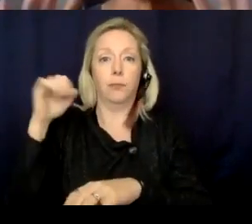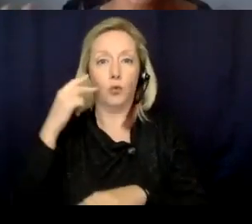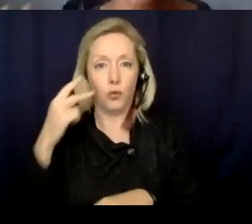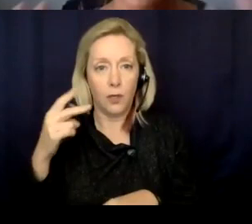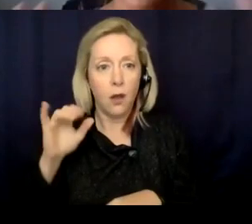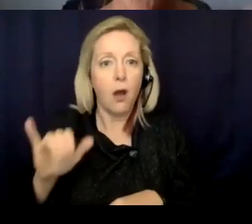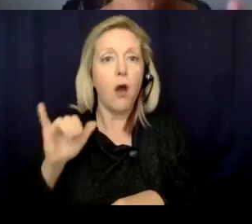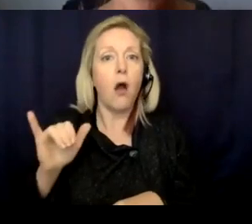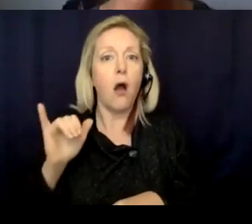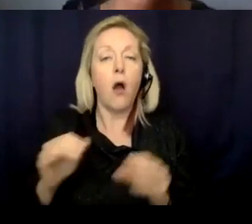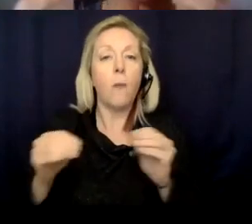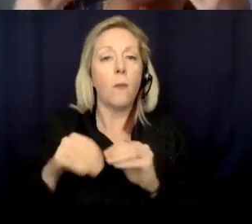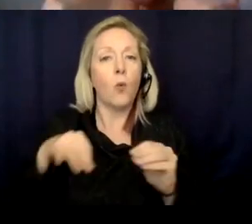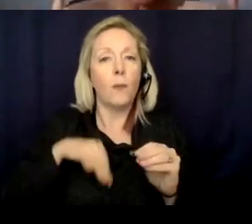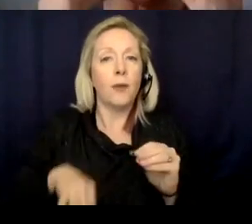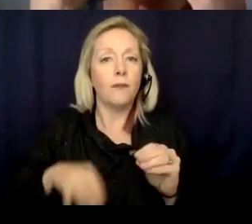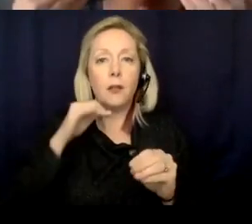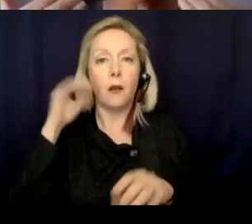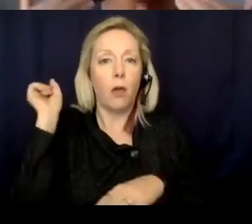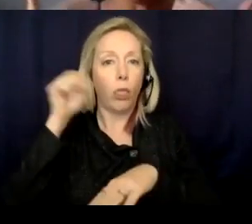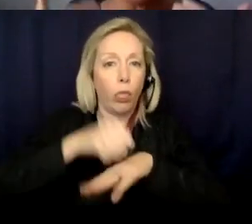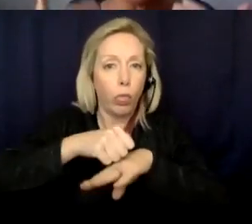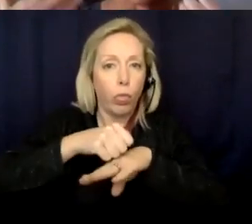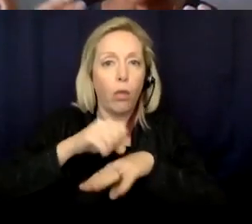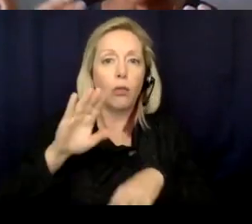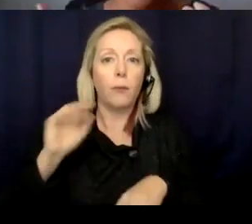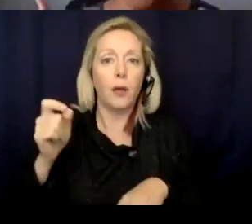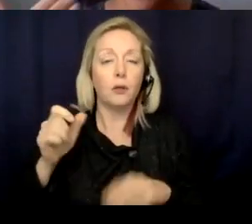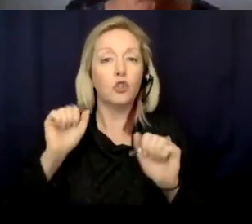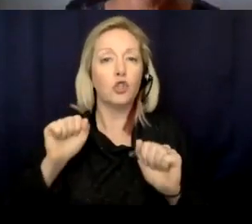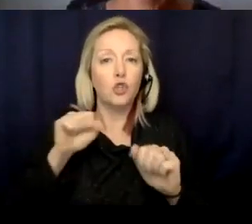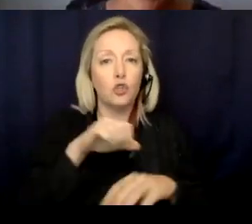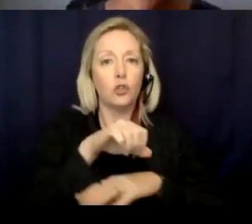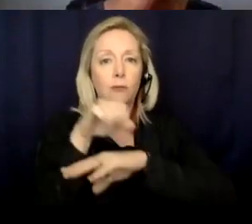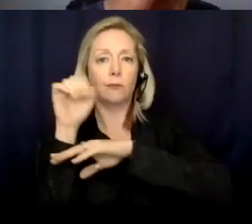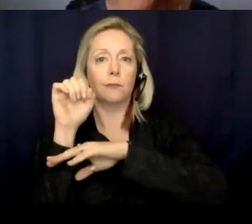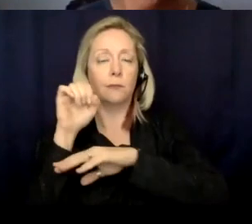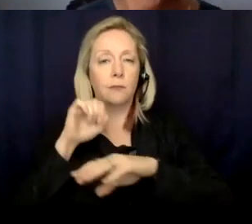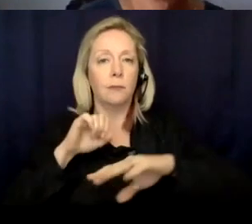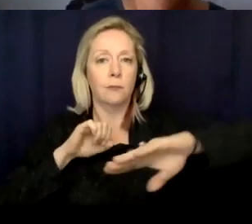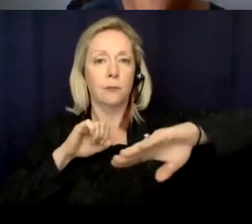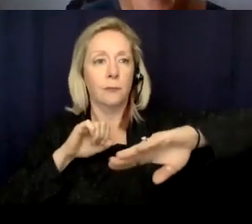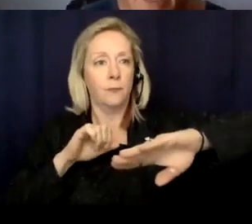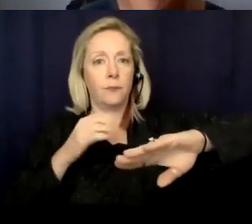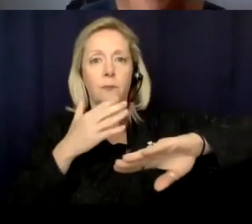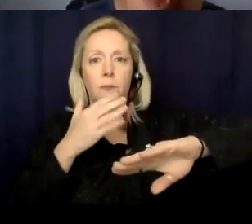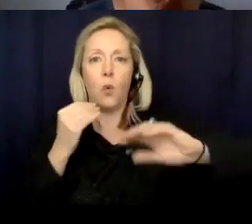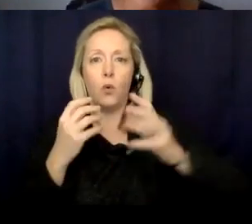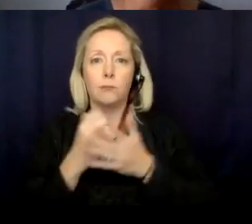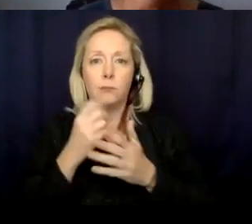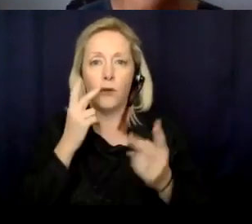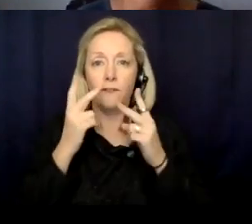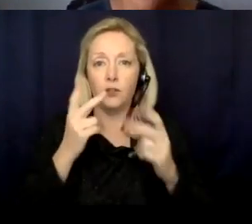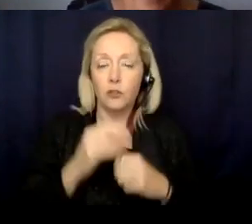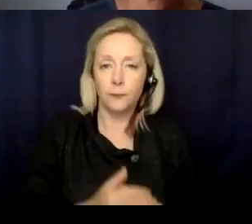got so much more out of it and she could use her vision in such a better way. So we have to think about that and